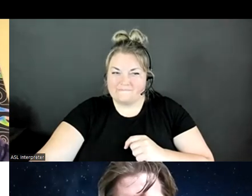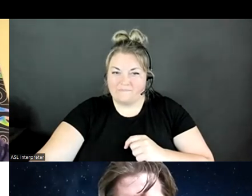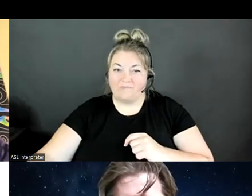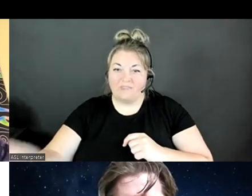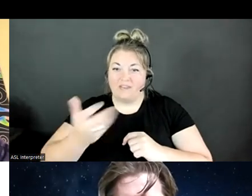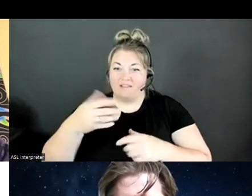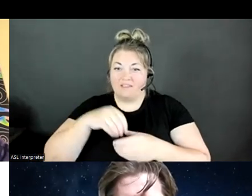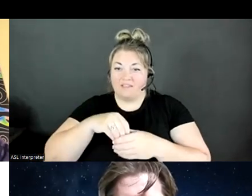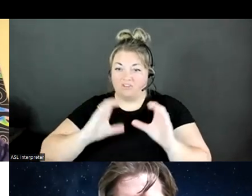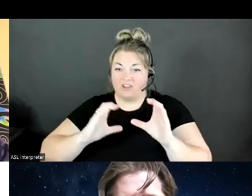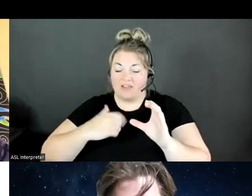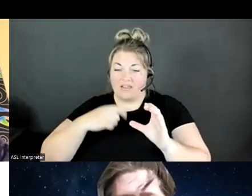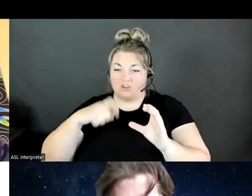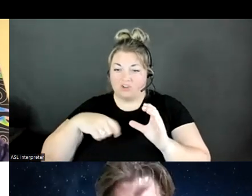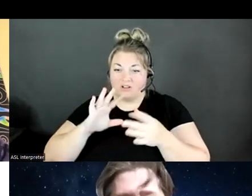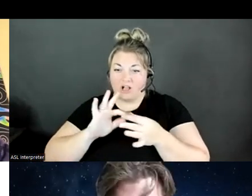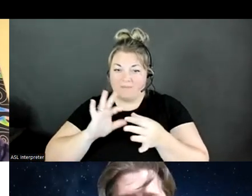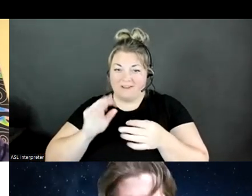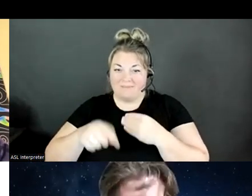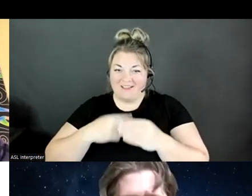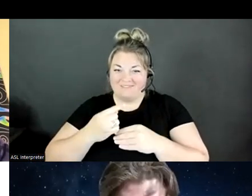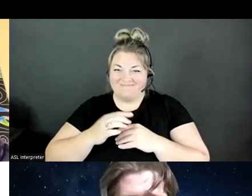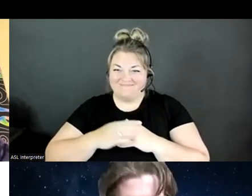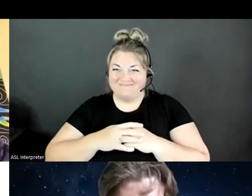Anything in chat I should comment on?